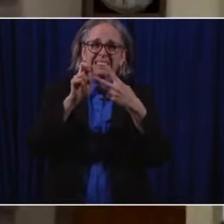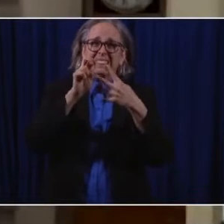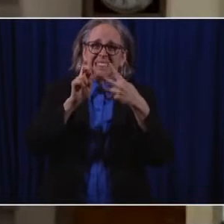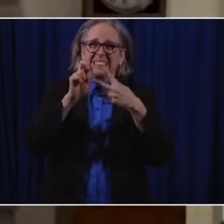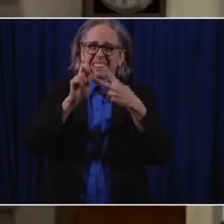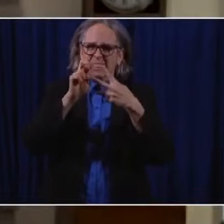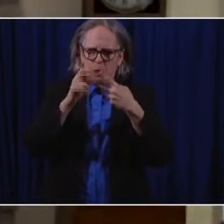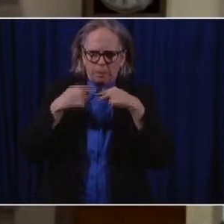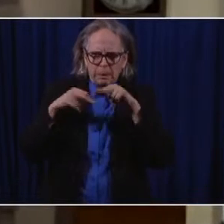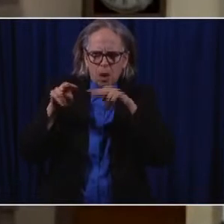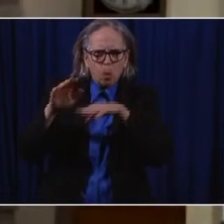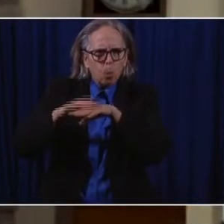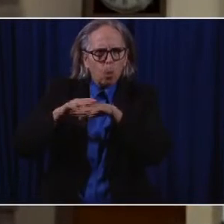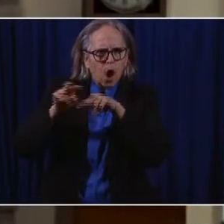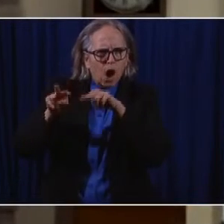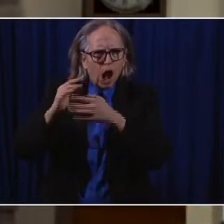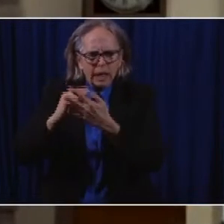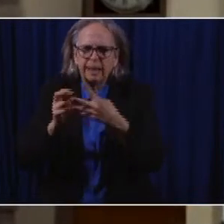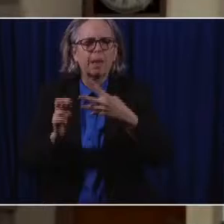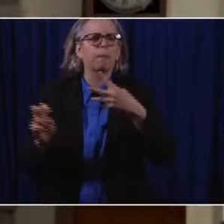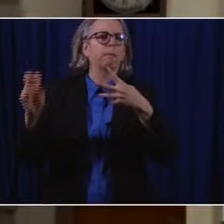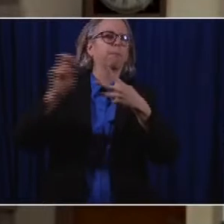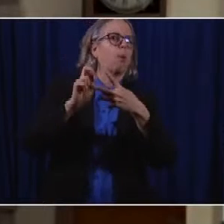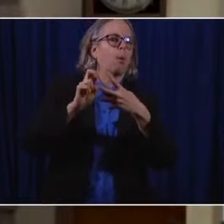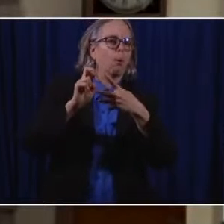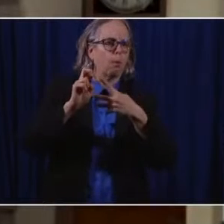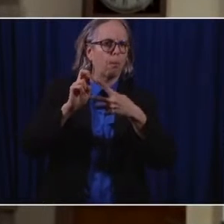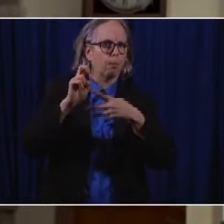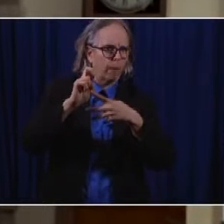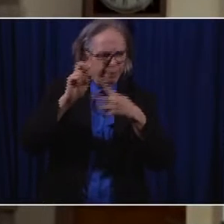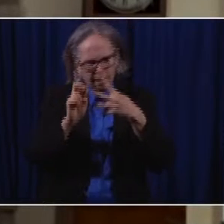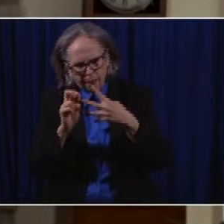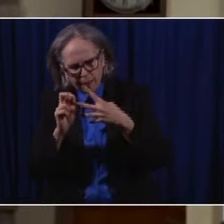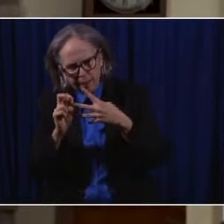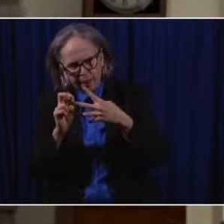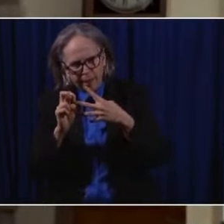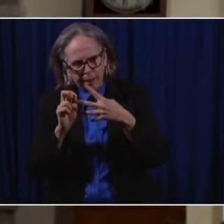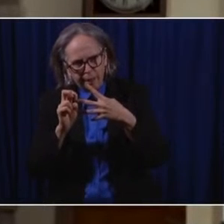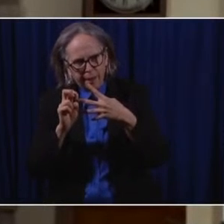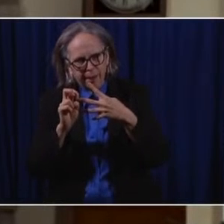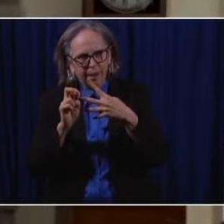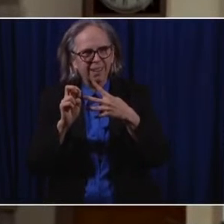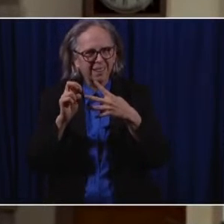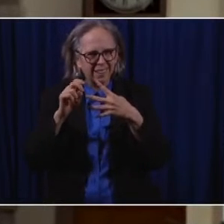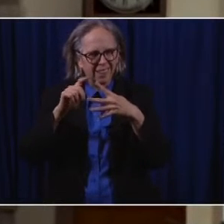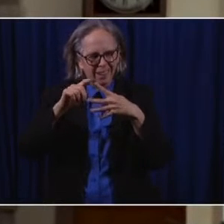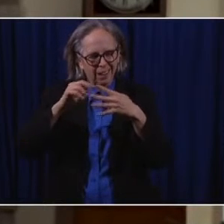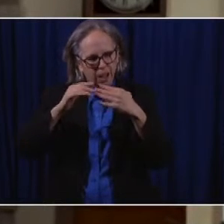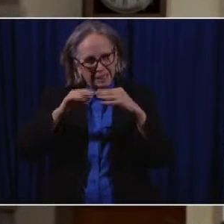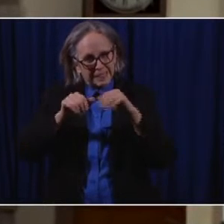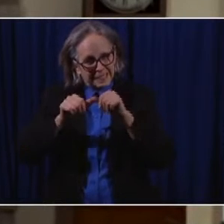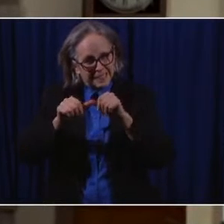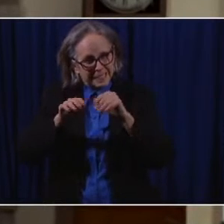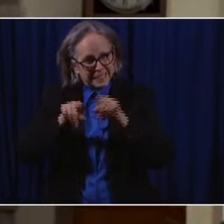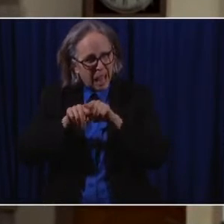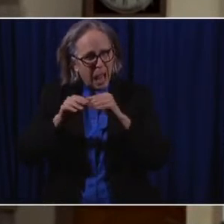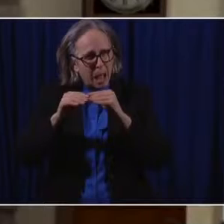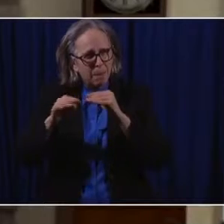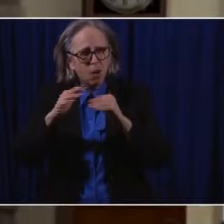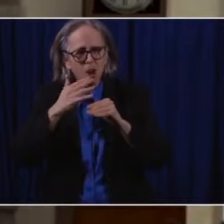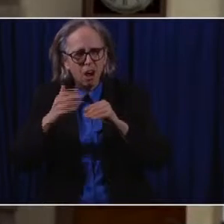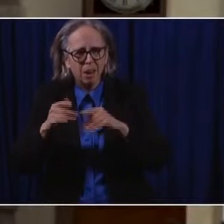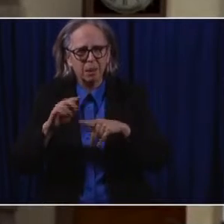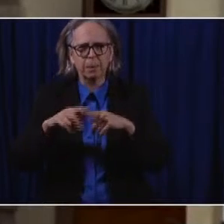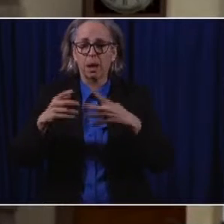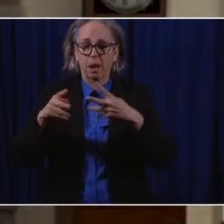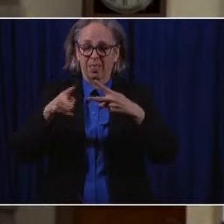And then many times they return to red when these all plateau at a very critically high level. So